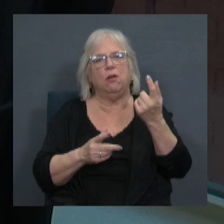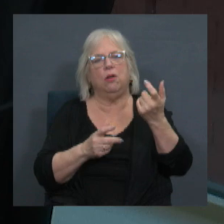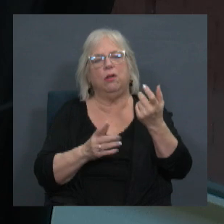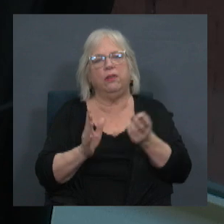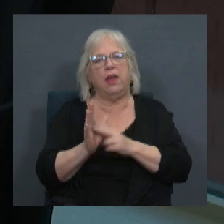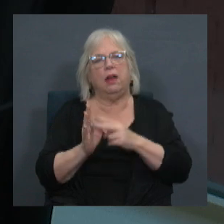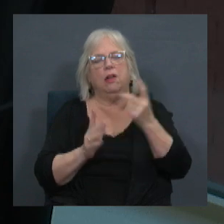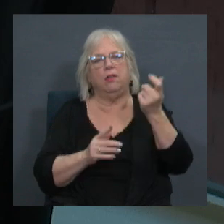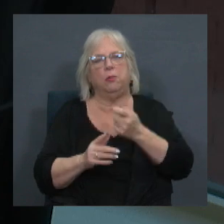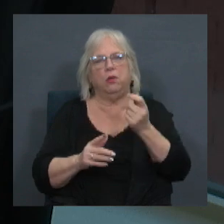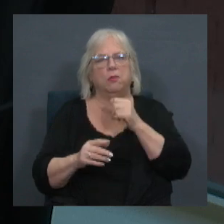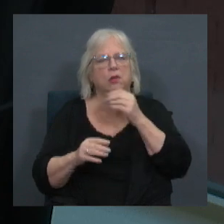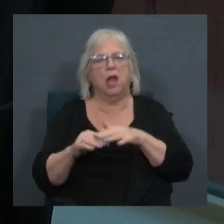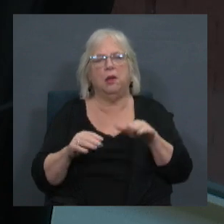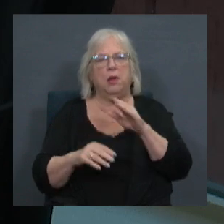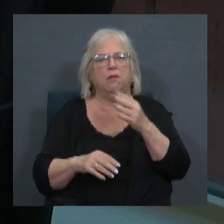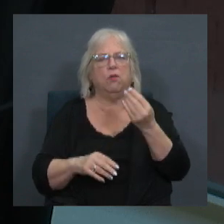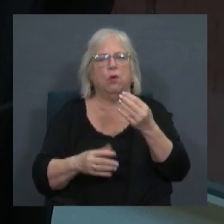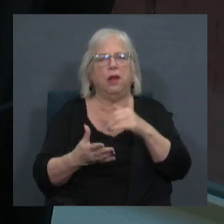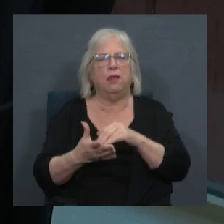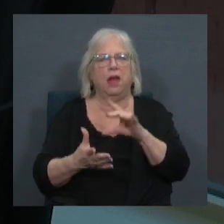to exceed